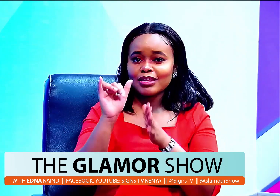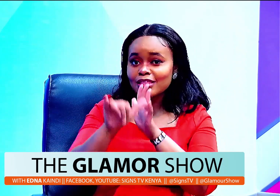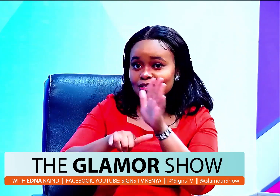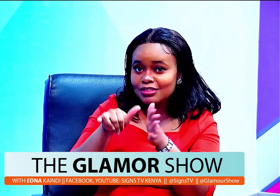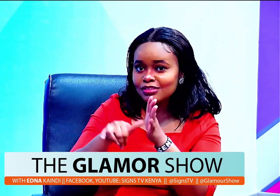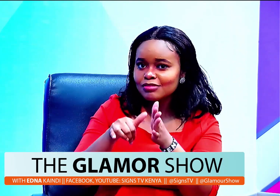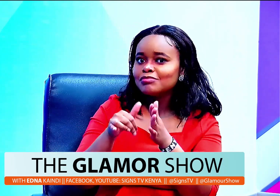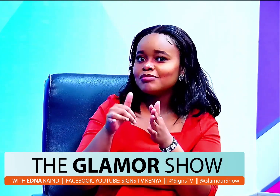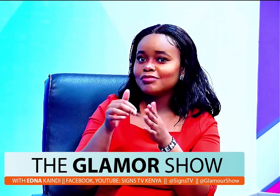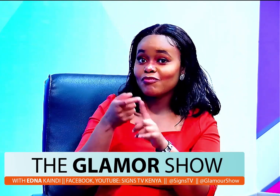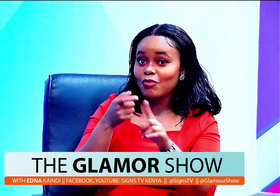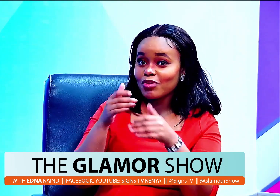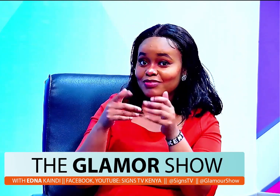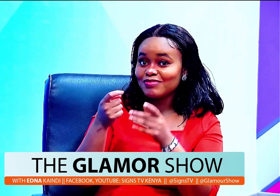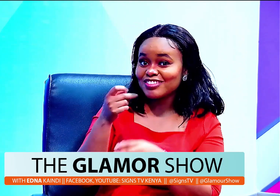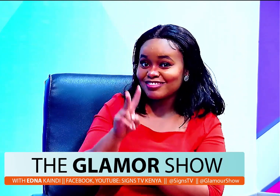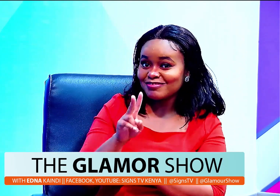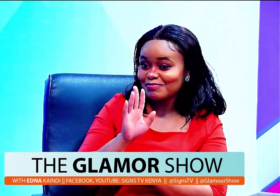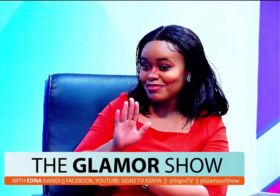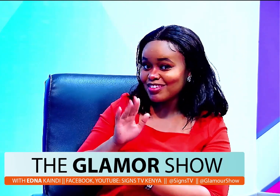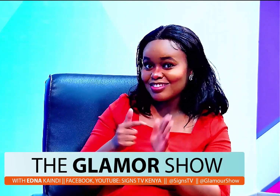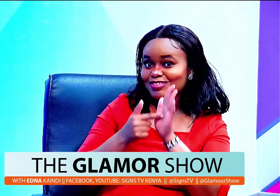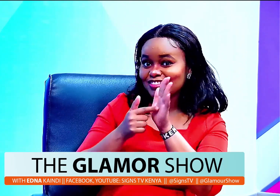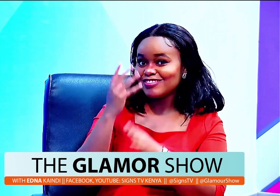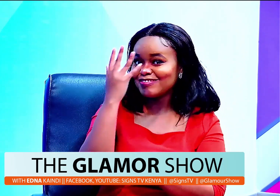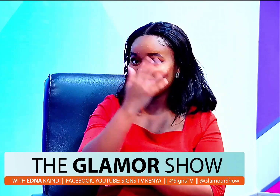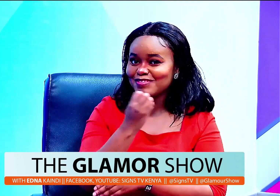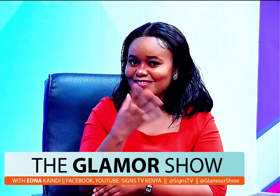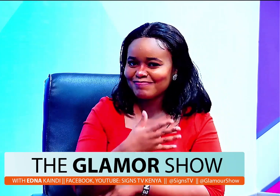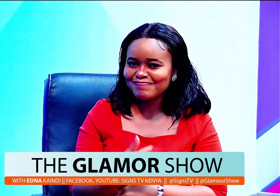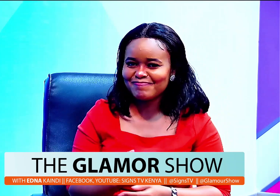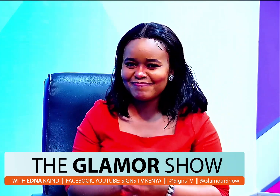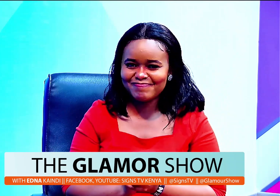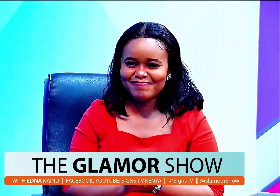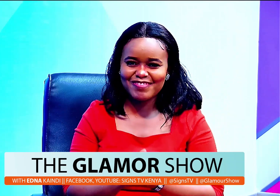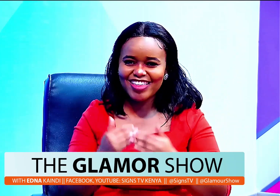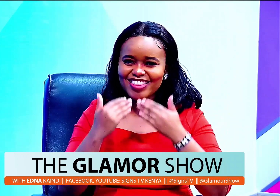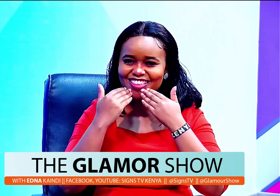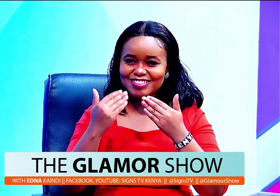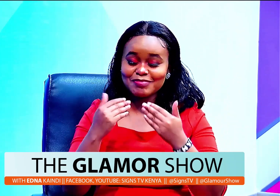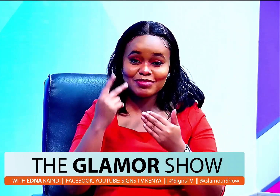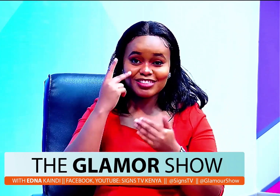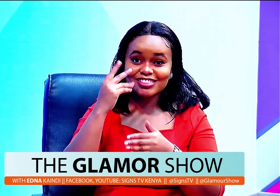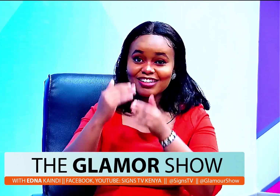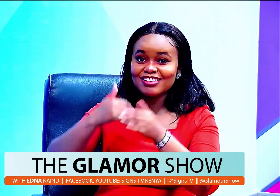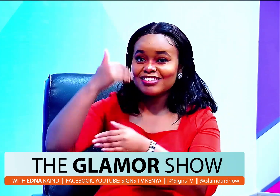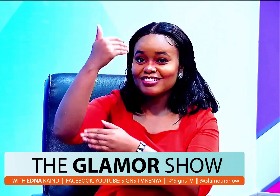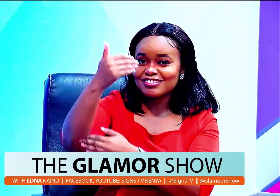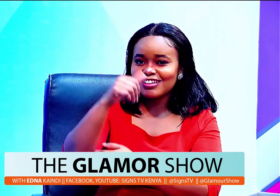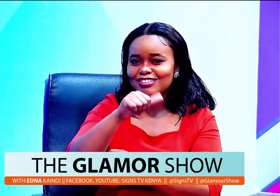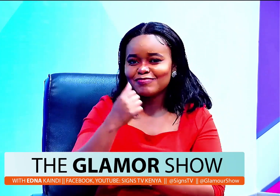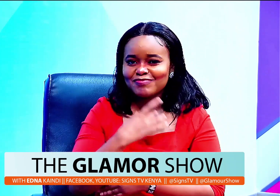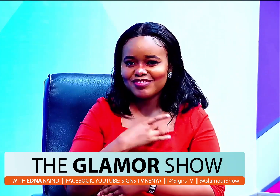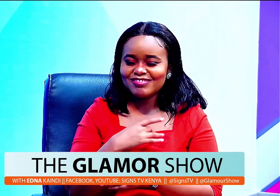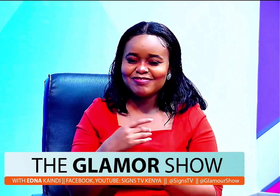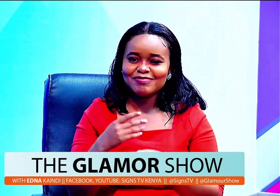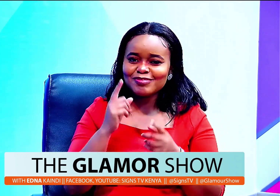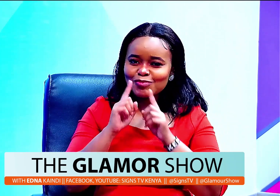share on our YouTube pages, and also thank